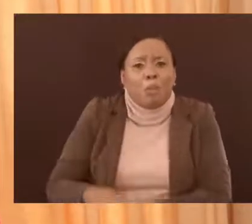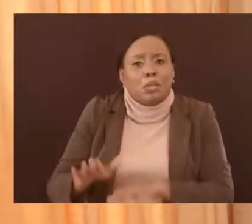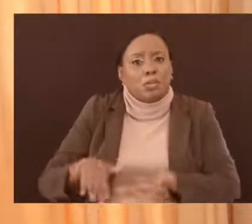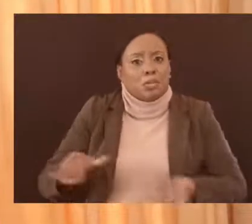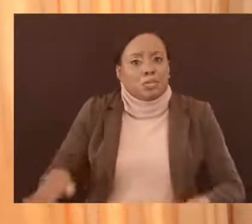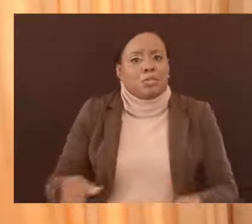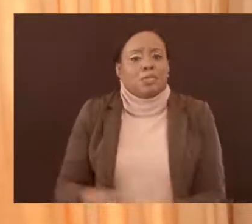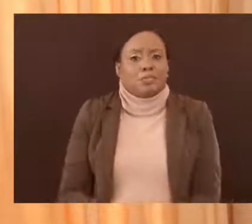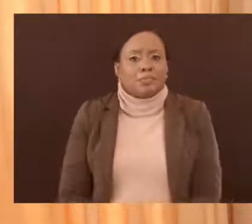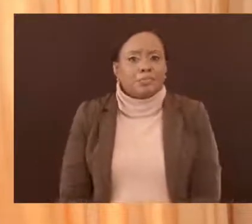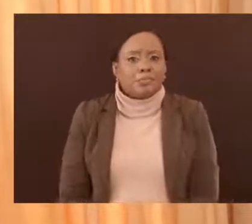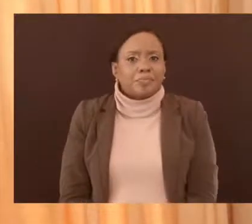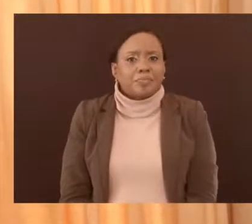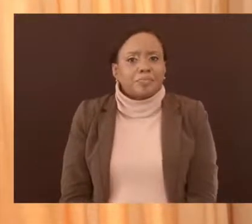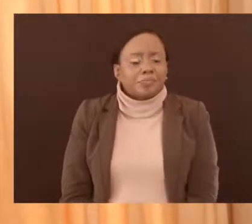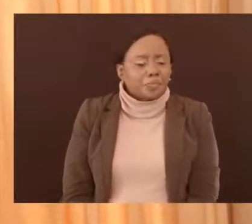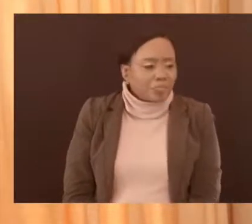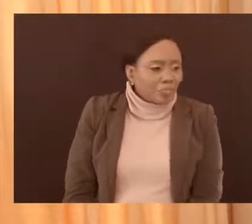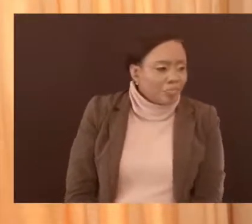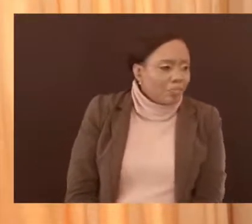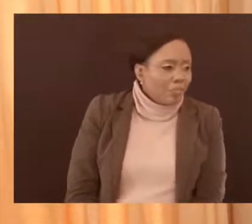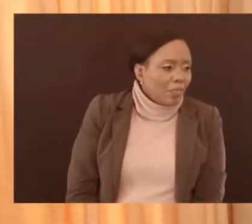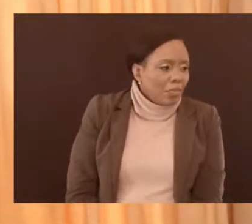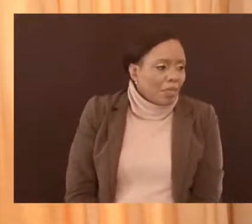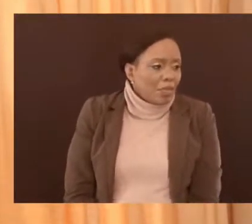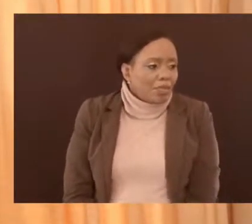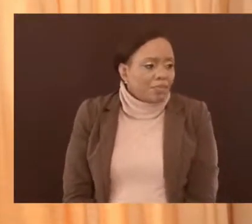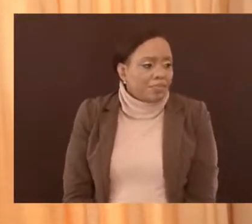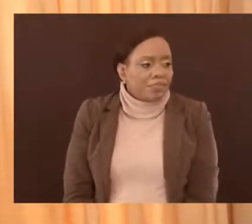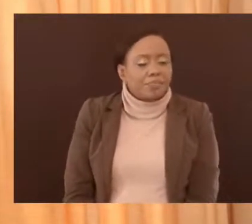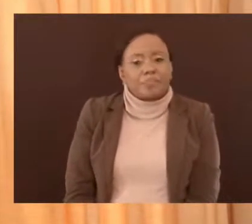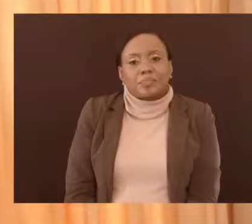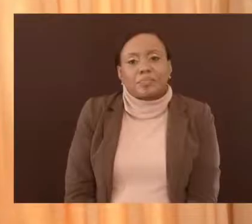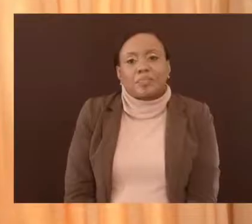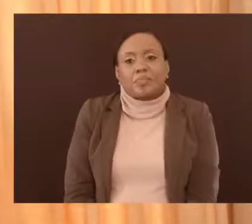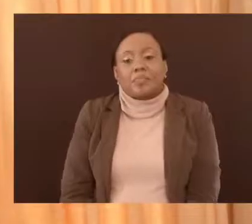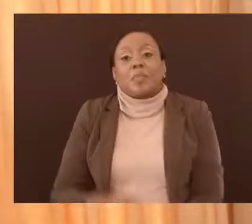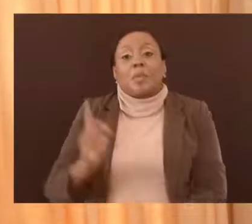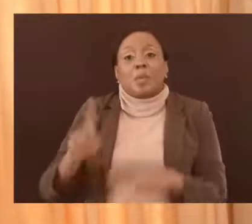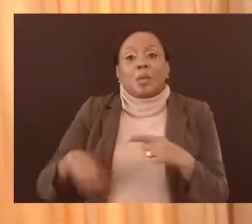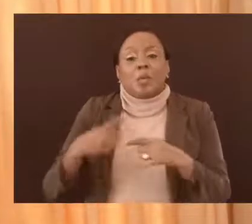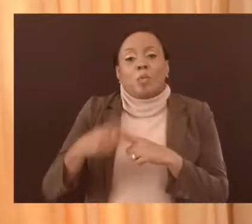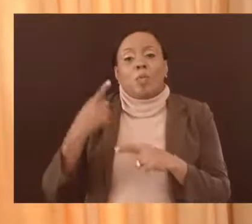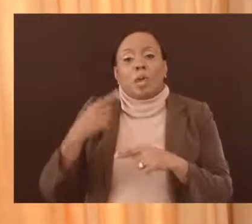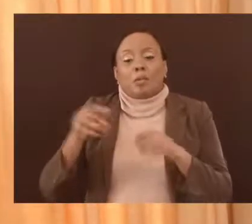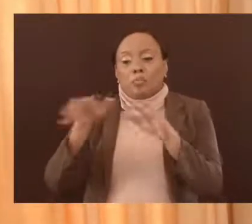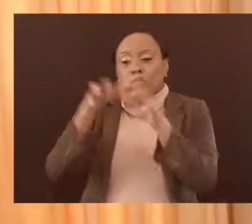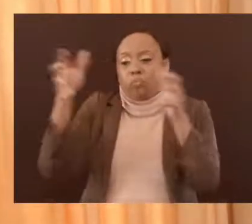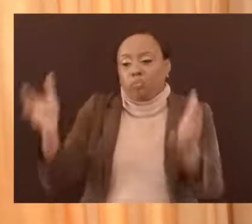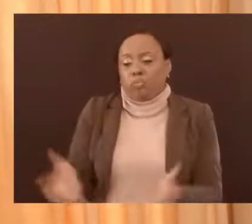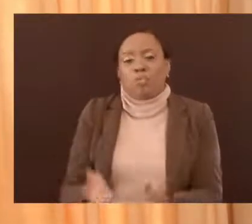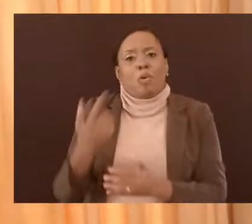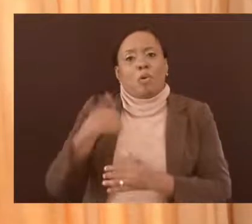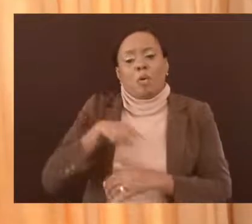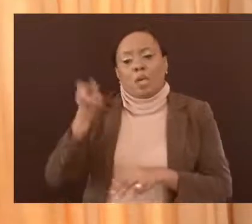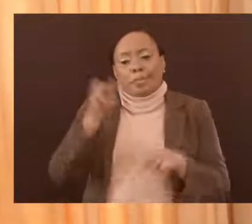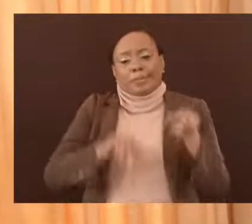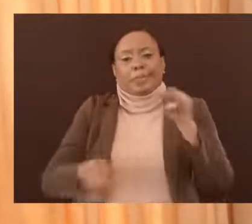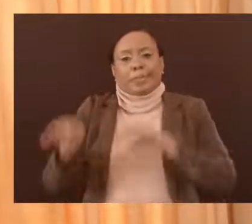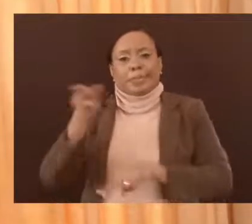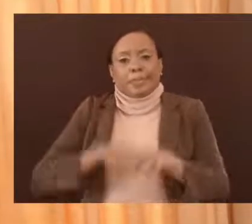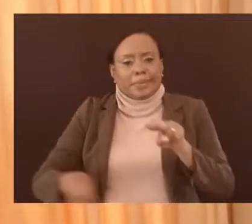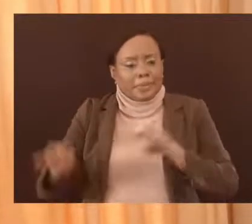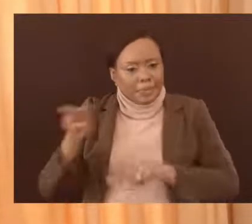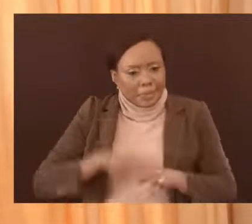national mean, which is a statistical measure used to analyze students' performance when compared over the 3-year period, showed that there was